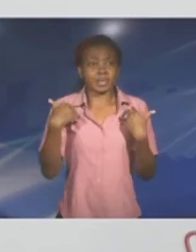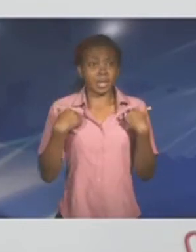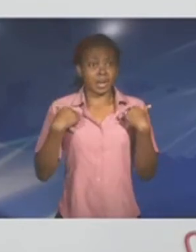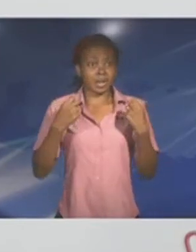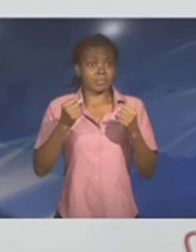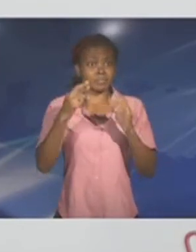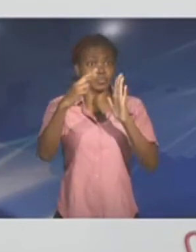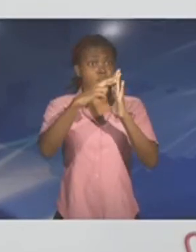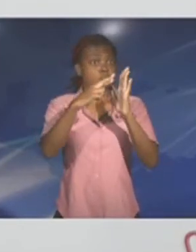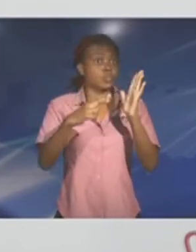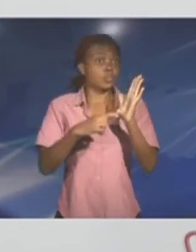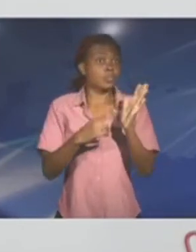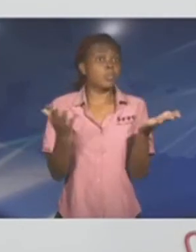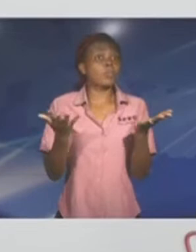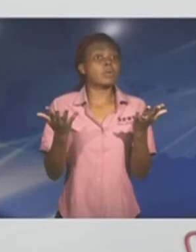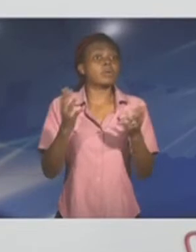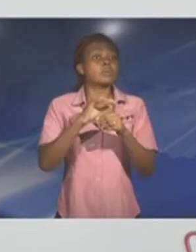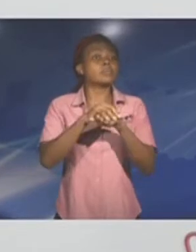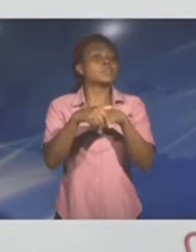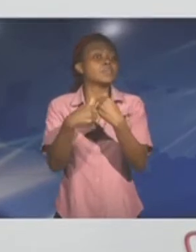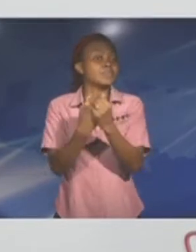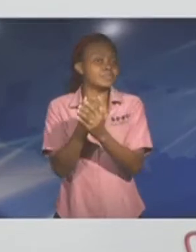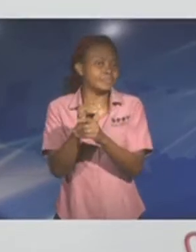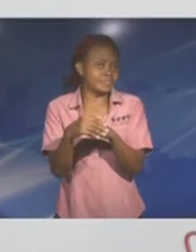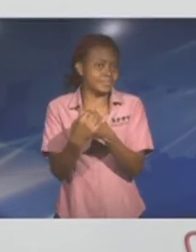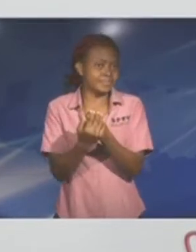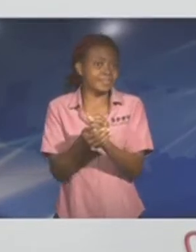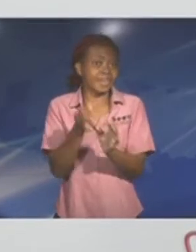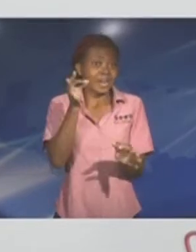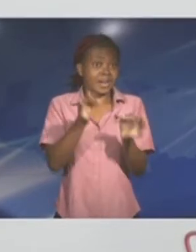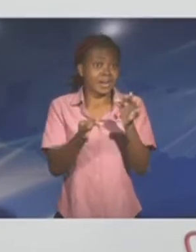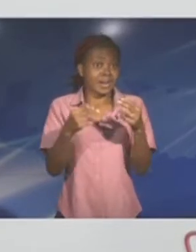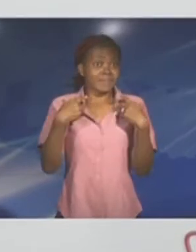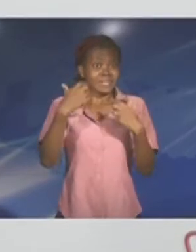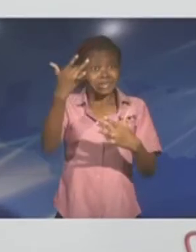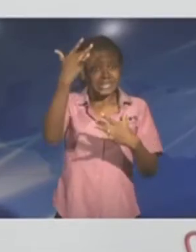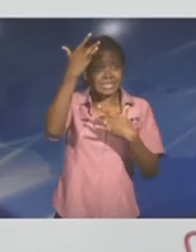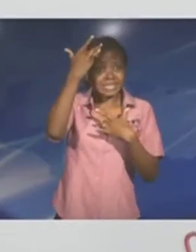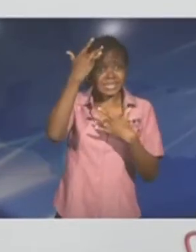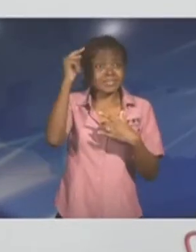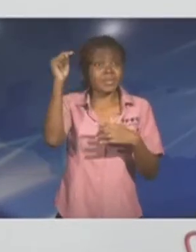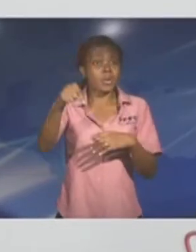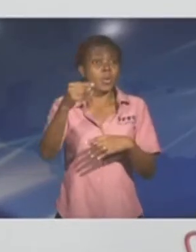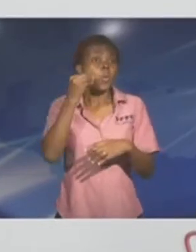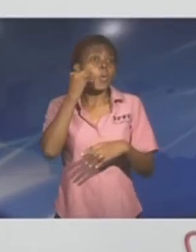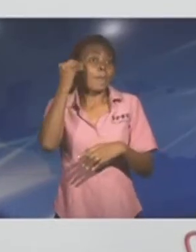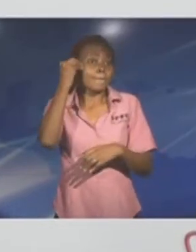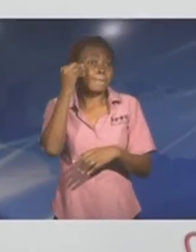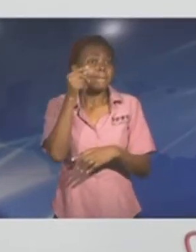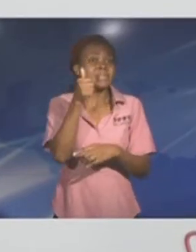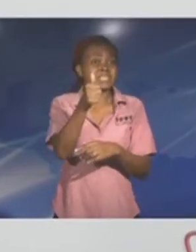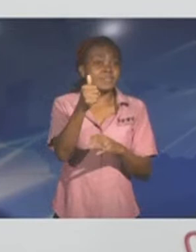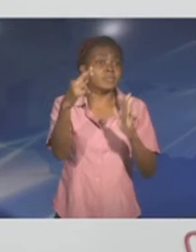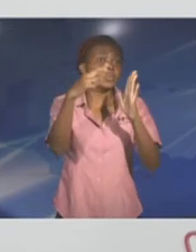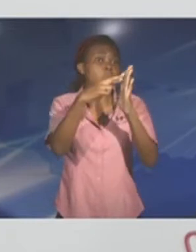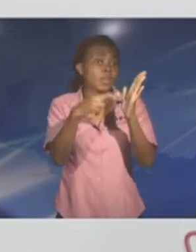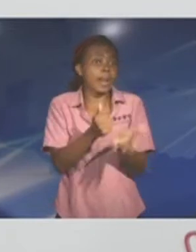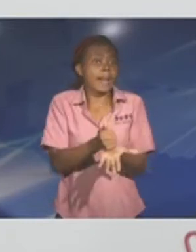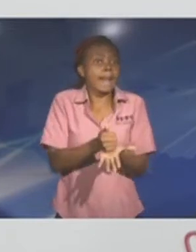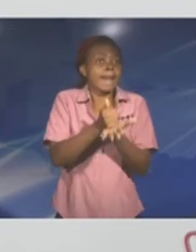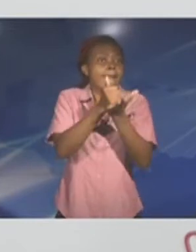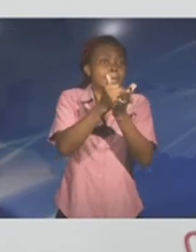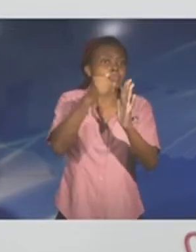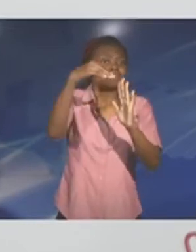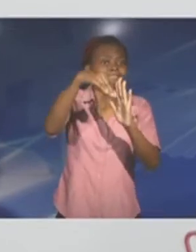avoidance of gatherings when you're ill. These things are the things that are going to help to drive numbers down. We have available vaccination.